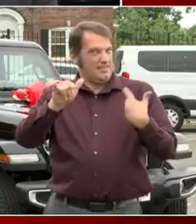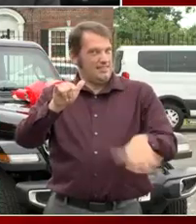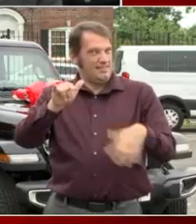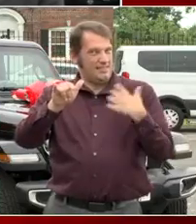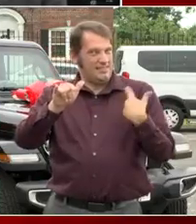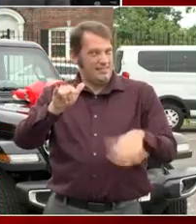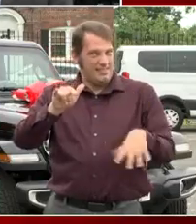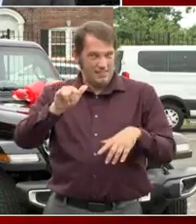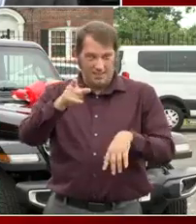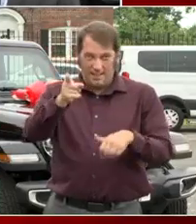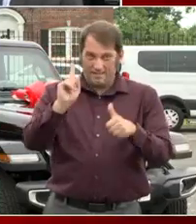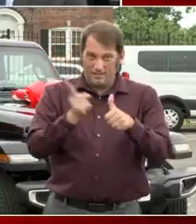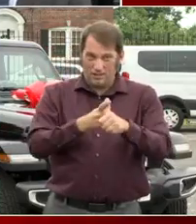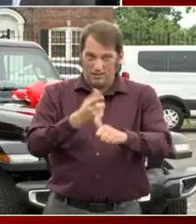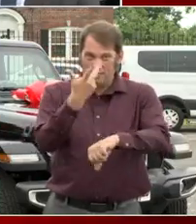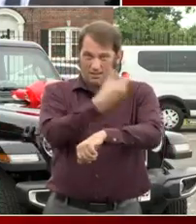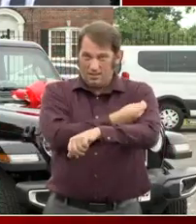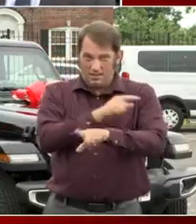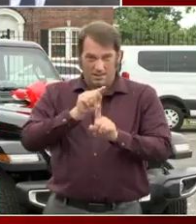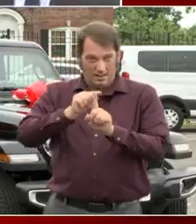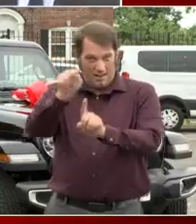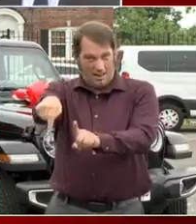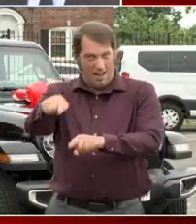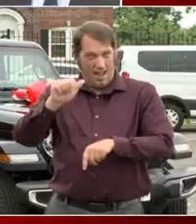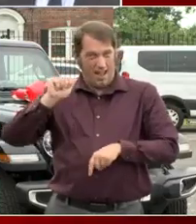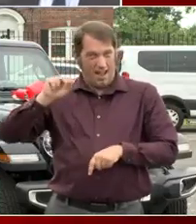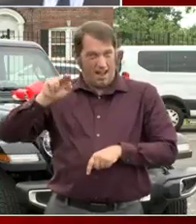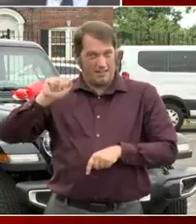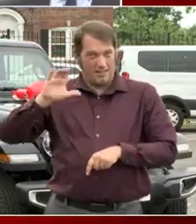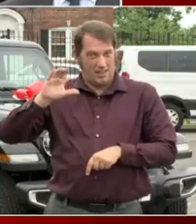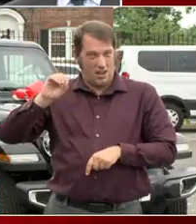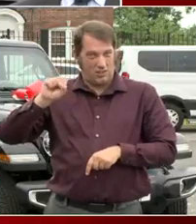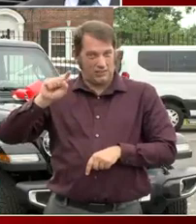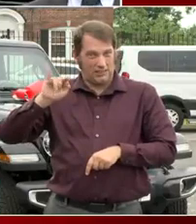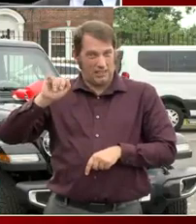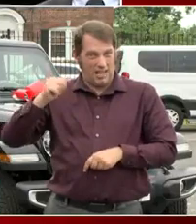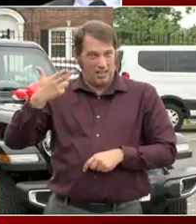win 2 free tickets anywhere you want to go.